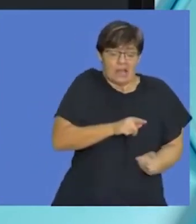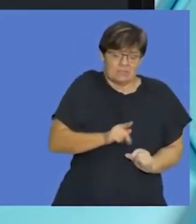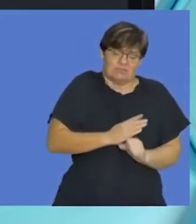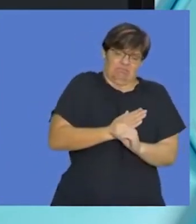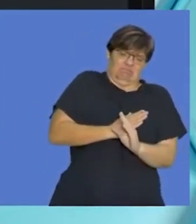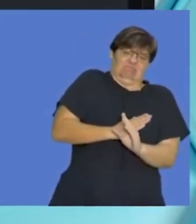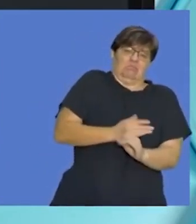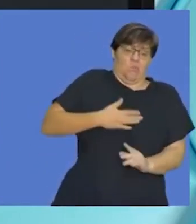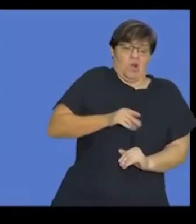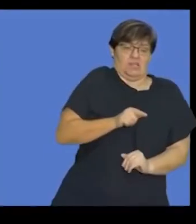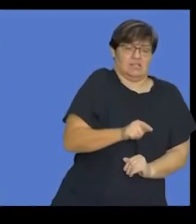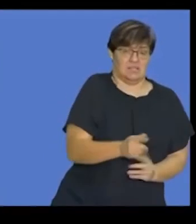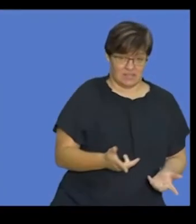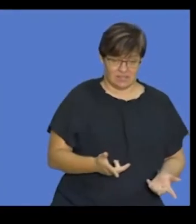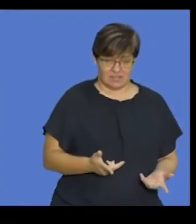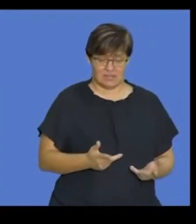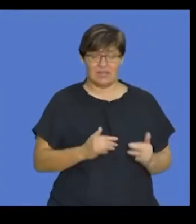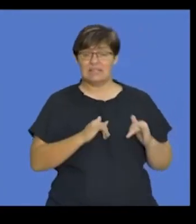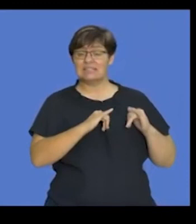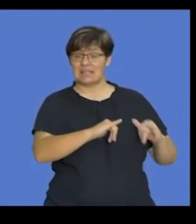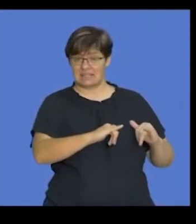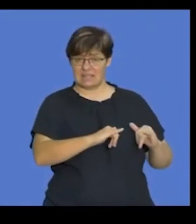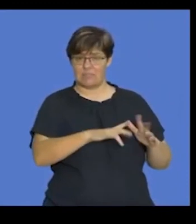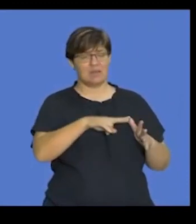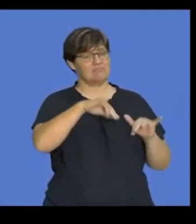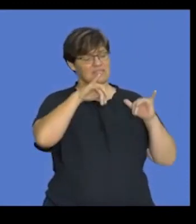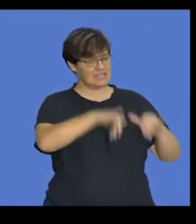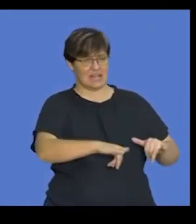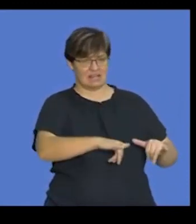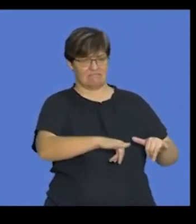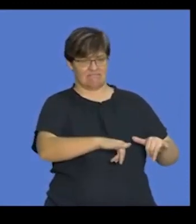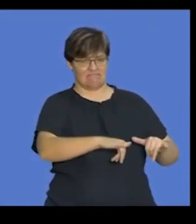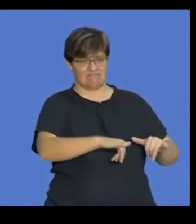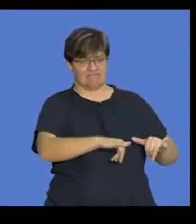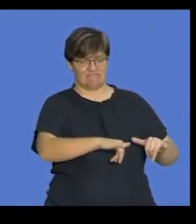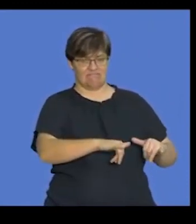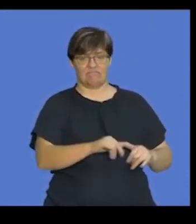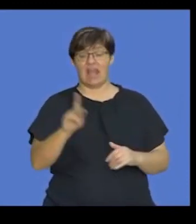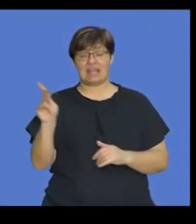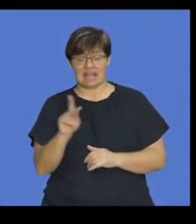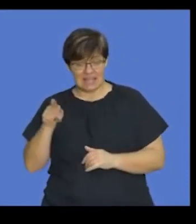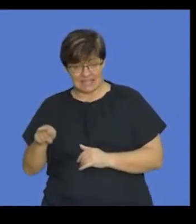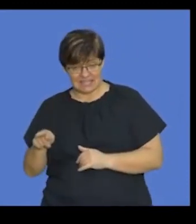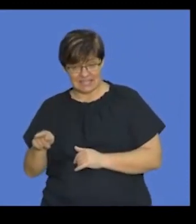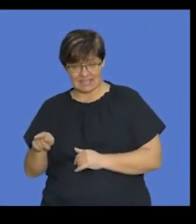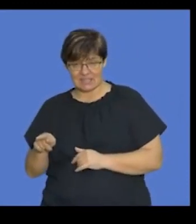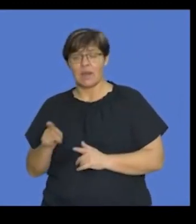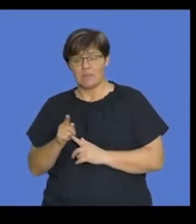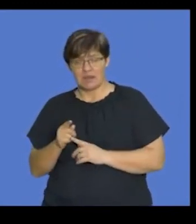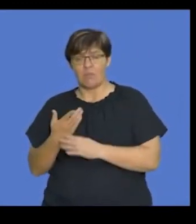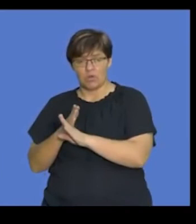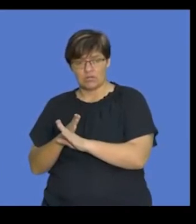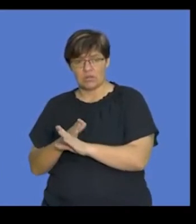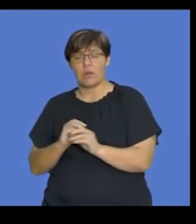okay? Static, stationary object. Kinetic friction opposes motion of